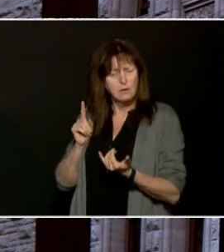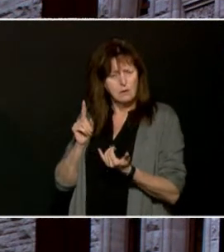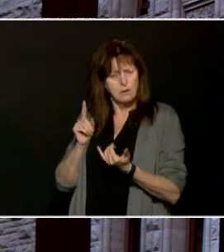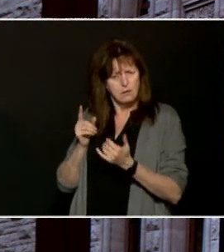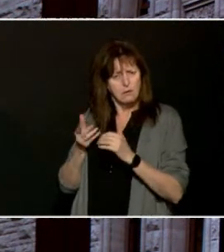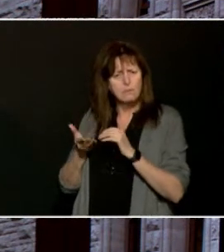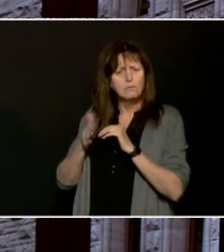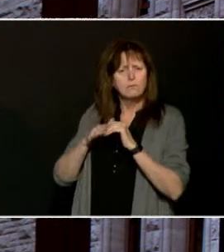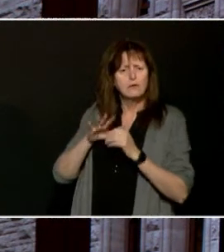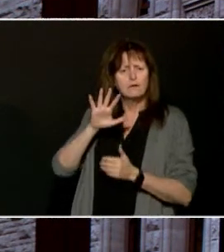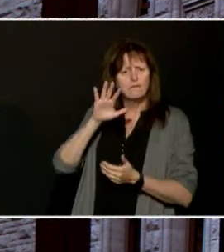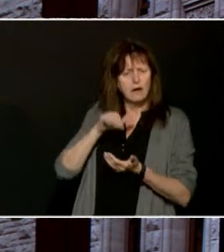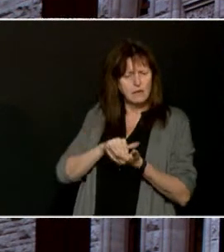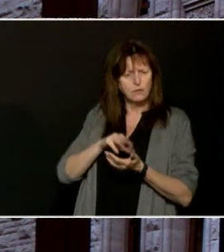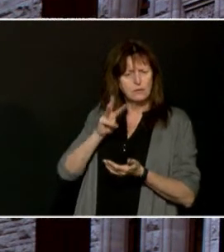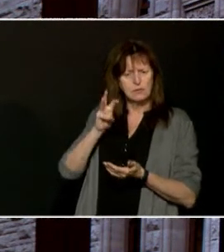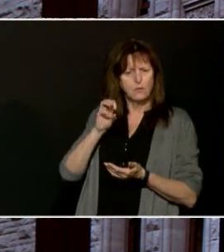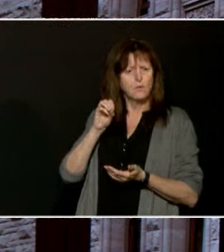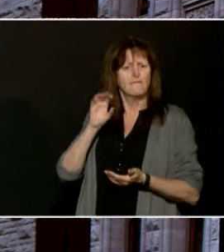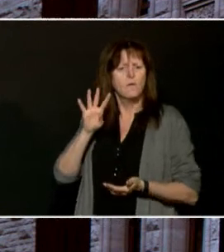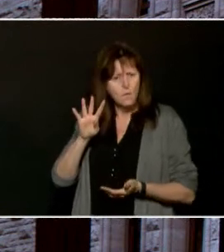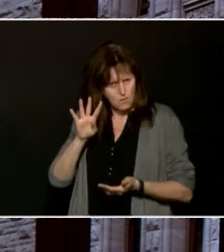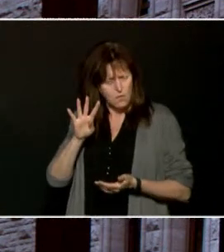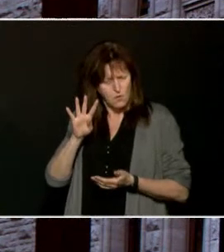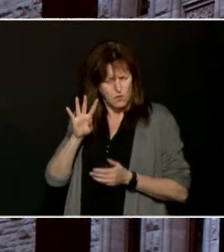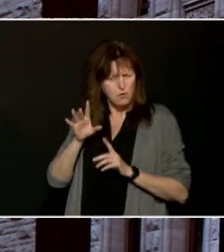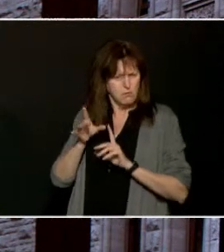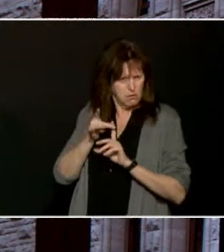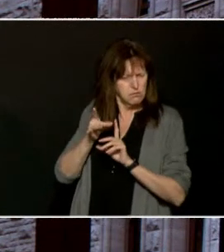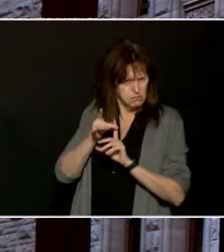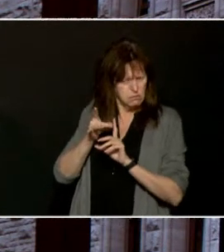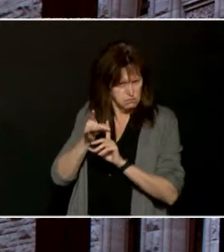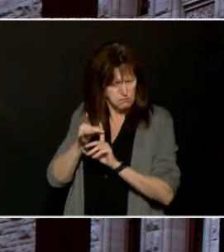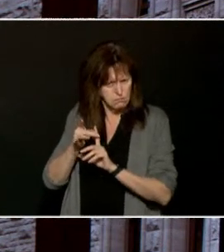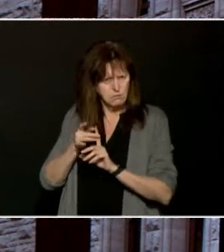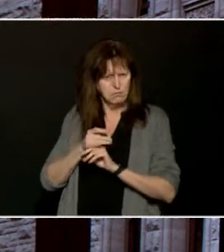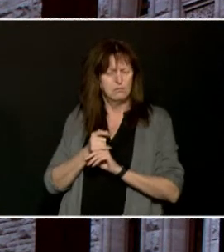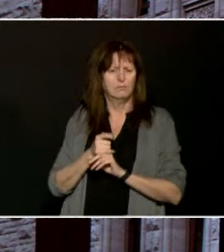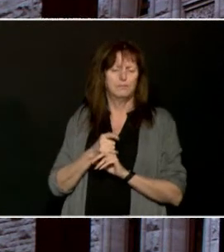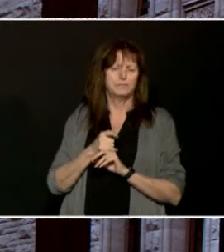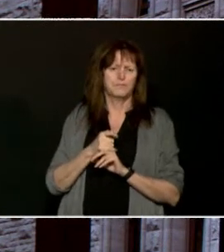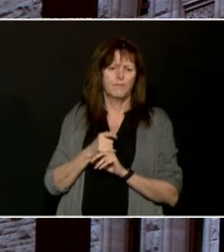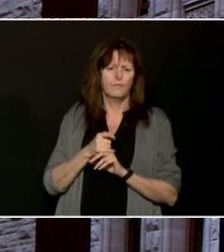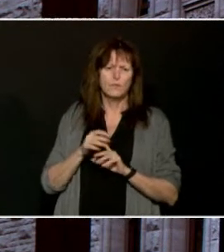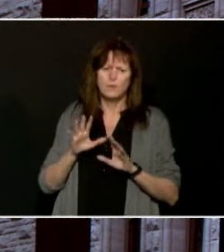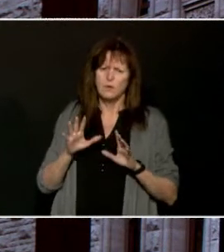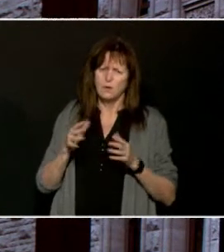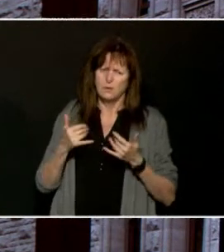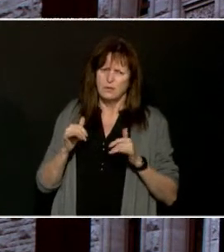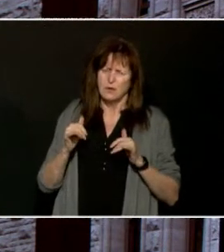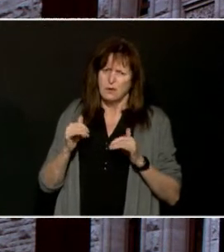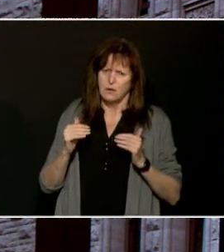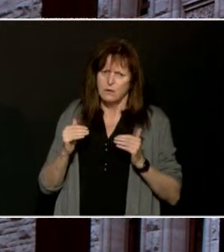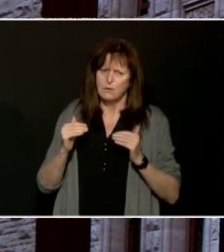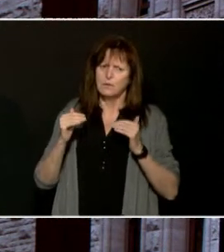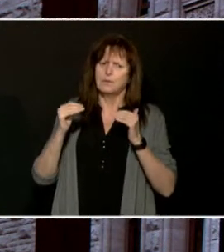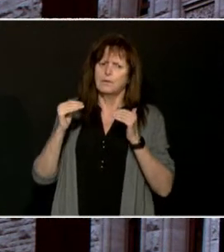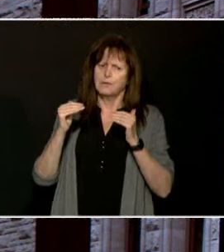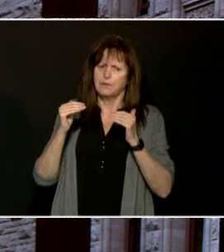5,604 cases of COVID-19. So you can still see we have substantial numbers accruing each